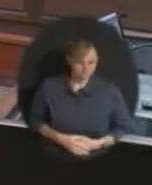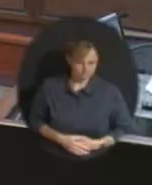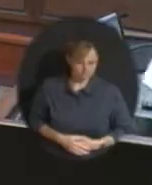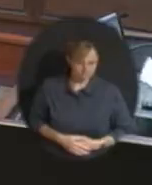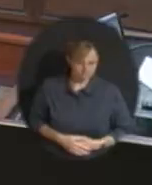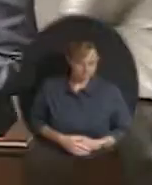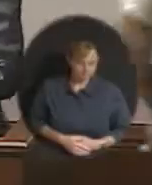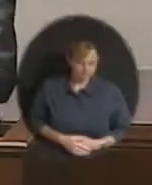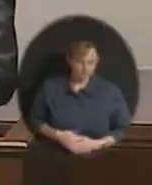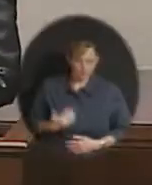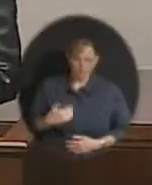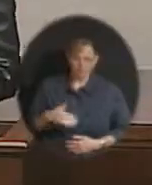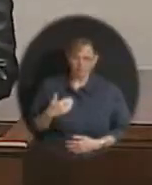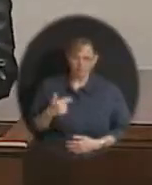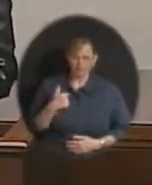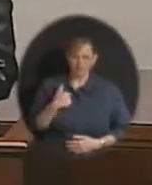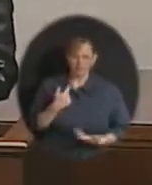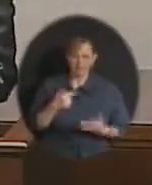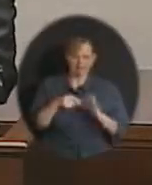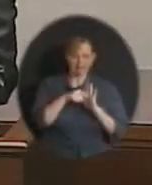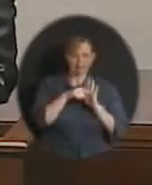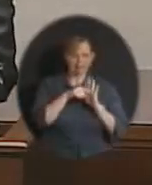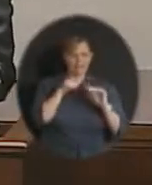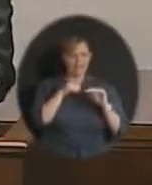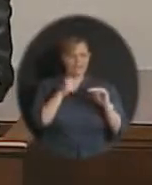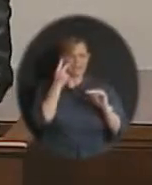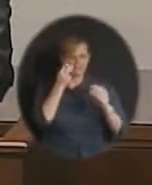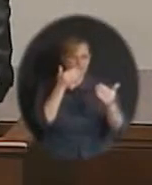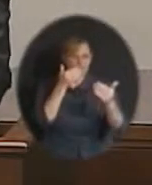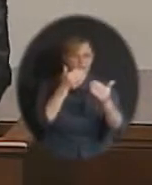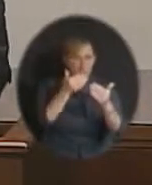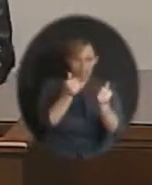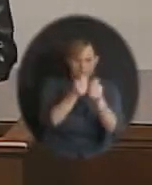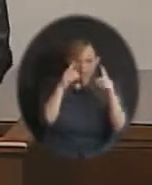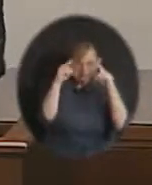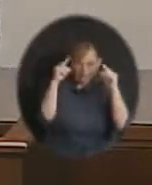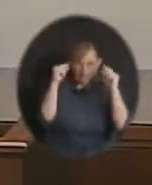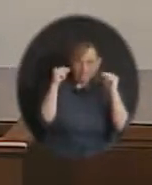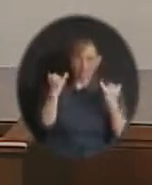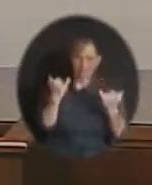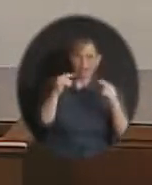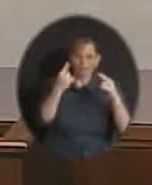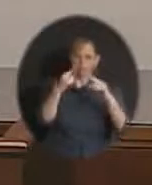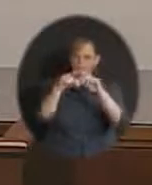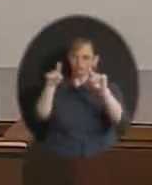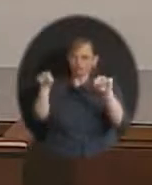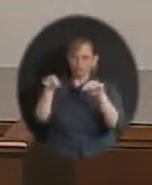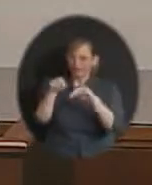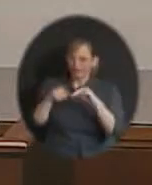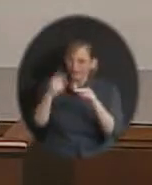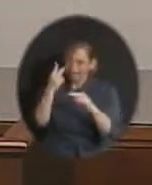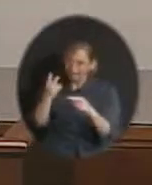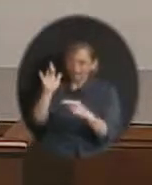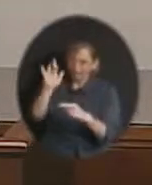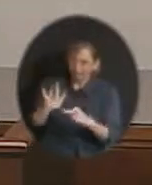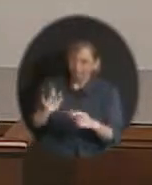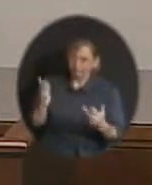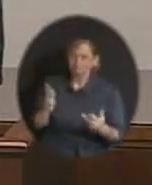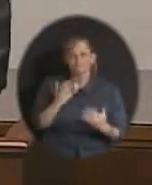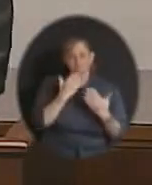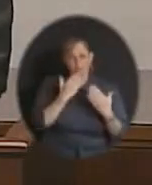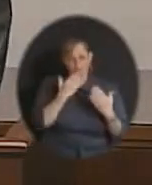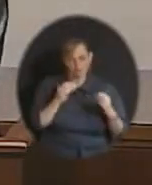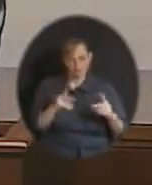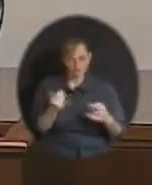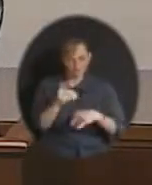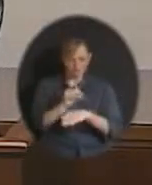I'm at such a disadvantage. I can't see close without my glasses. Now I don't have the one screen I can see from, so I appreciate the opportunity